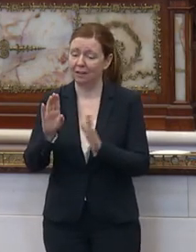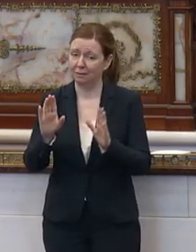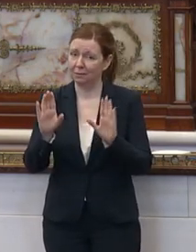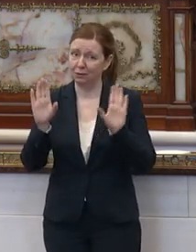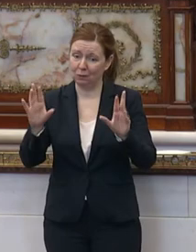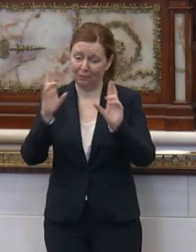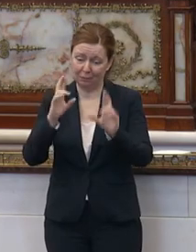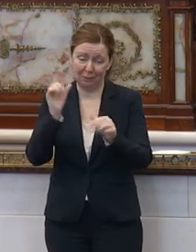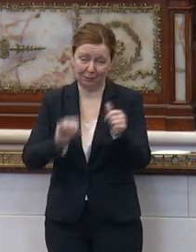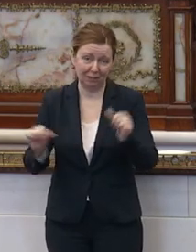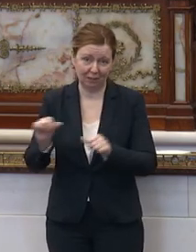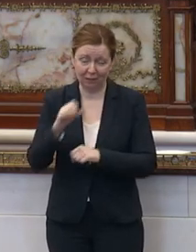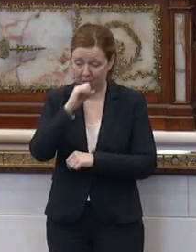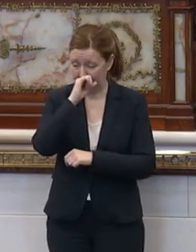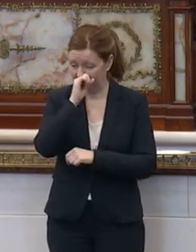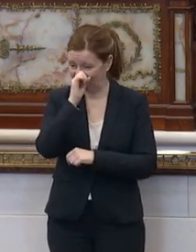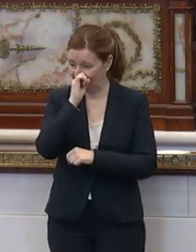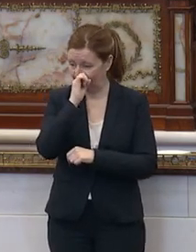respect for each other.